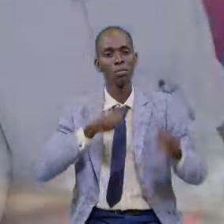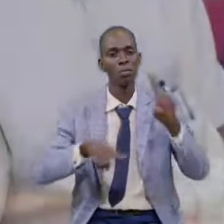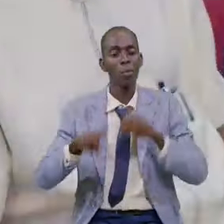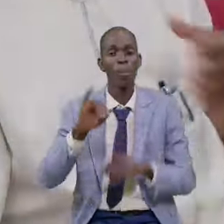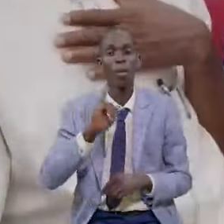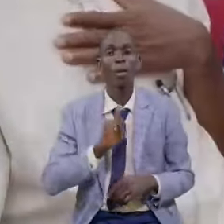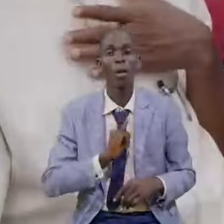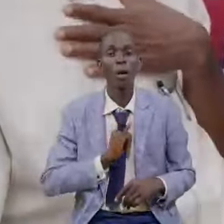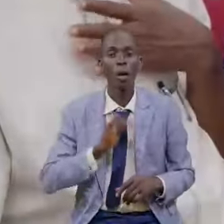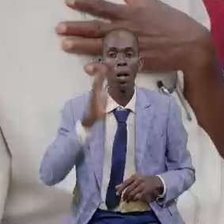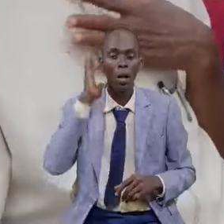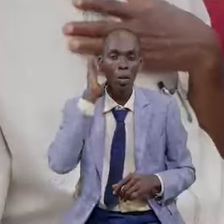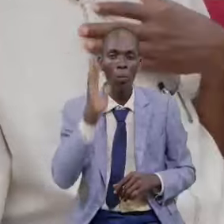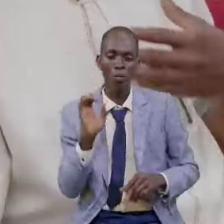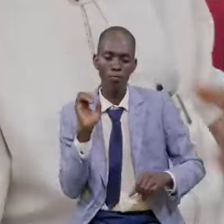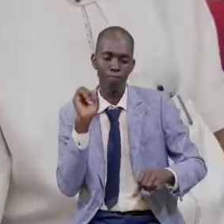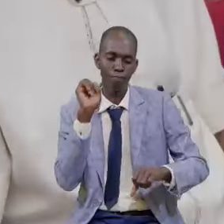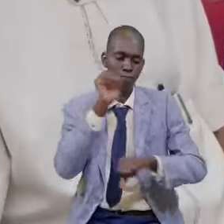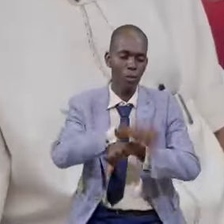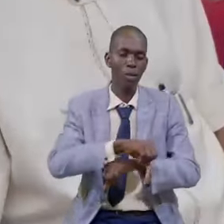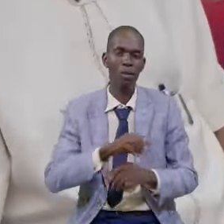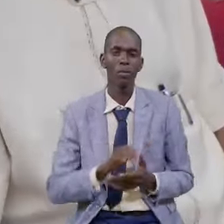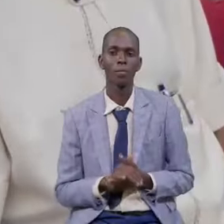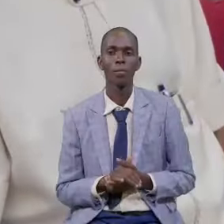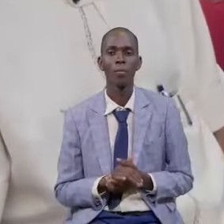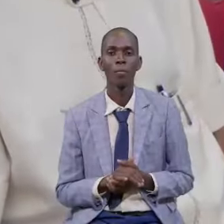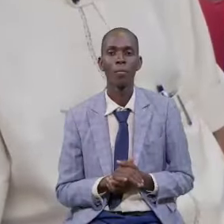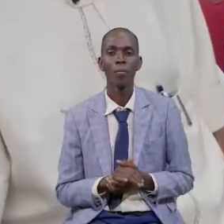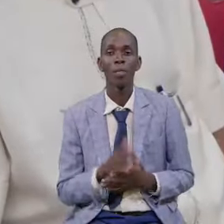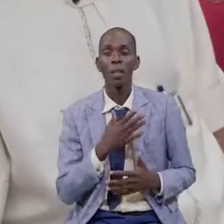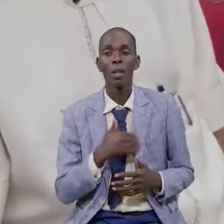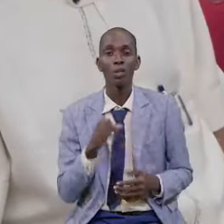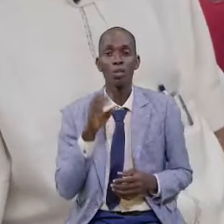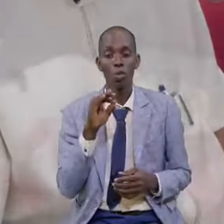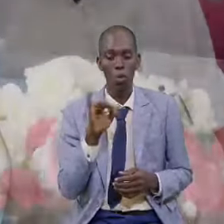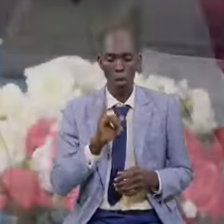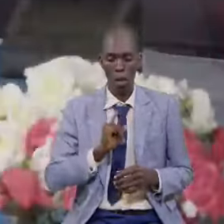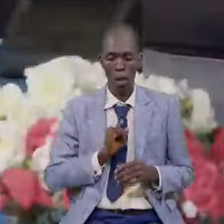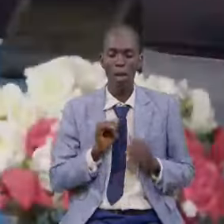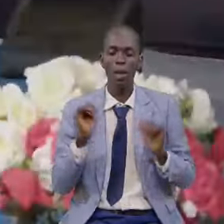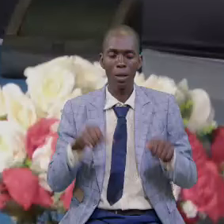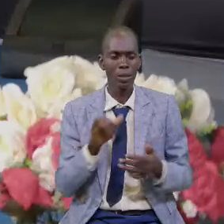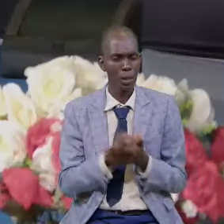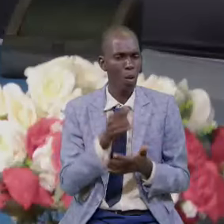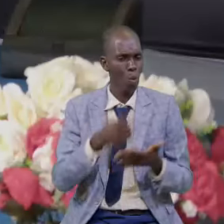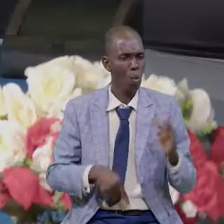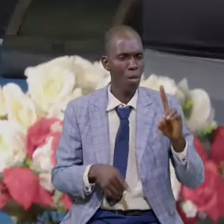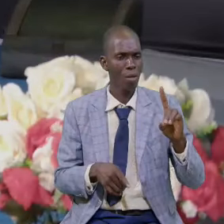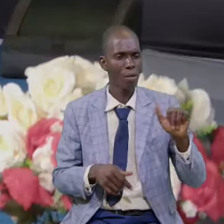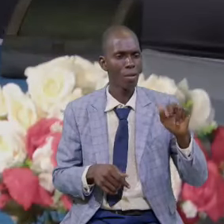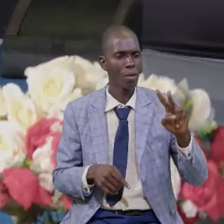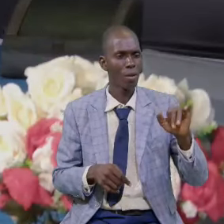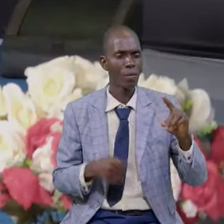conquer. And so I can. That's what David told Saul. I